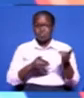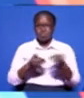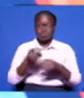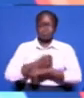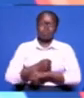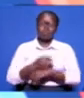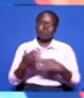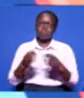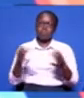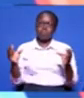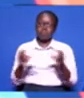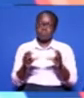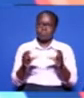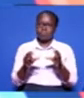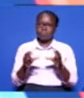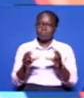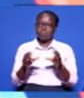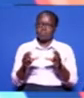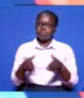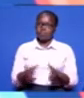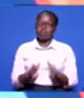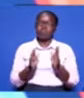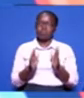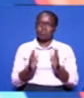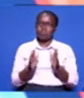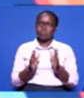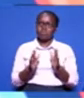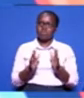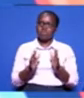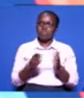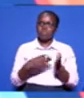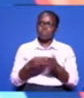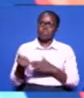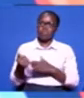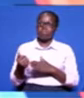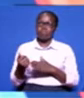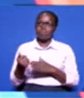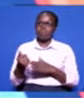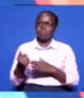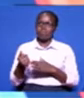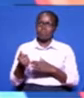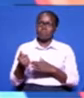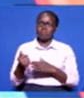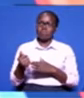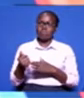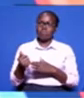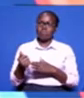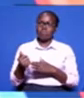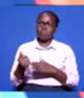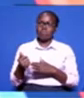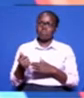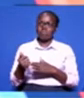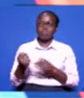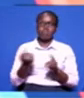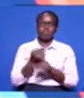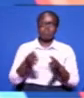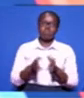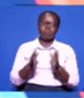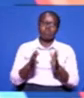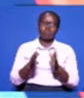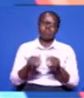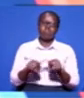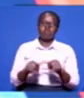communities are allowed to actually purchase, and schools are allowed to purchase and deliver. So different mechanisms are going on,